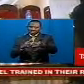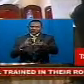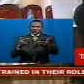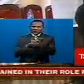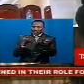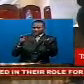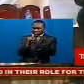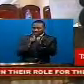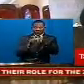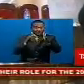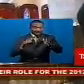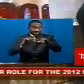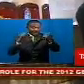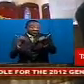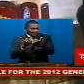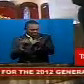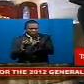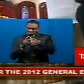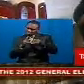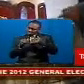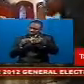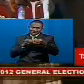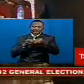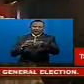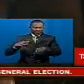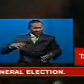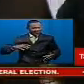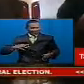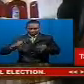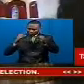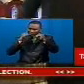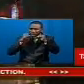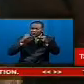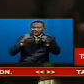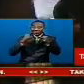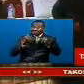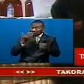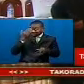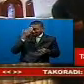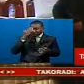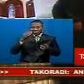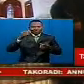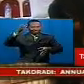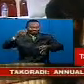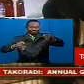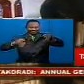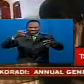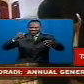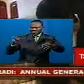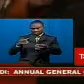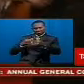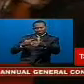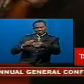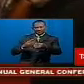Bar Association to become a stronger and vibrant one that will ensure the delivery of optimum justice in the